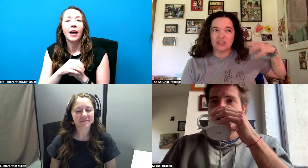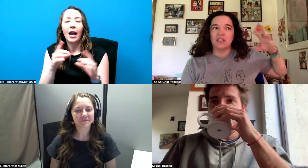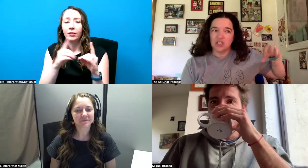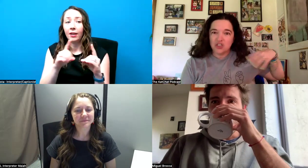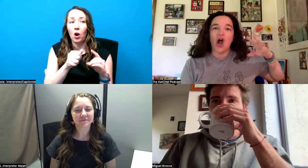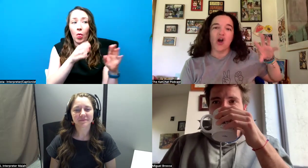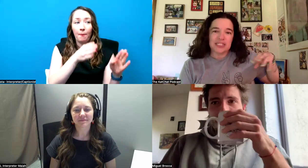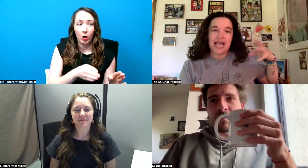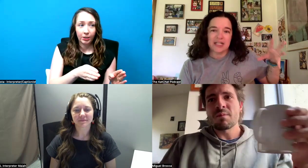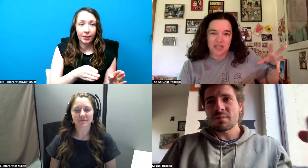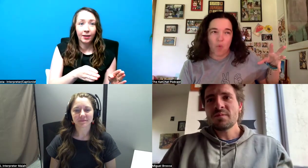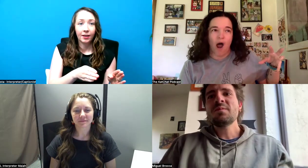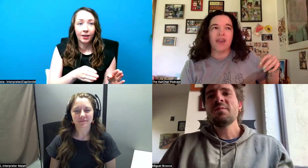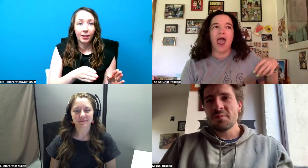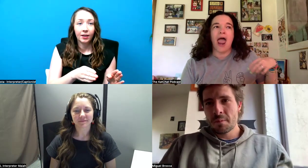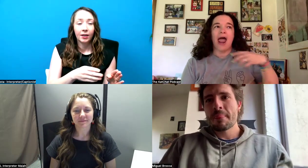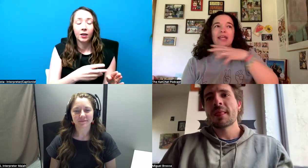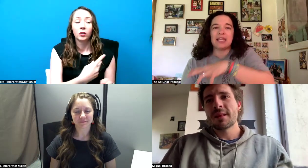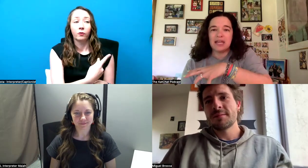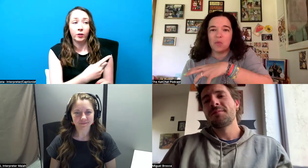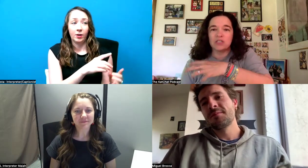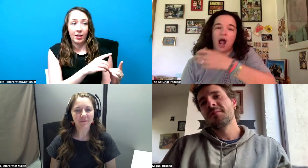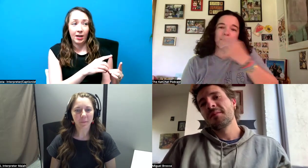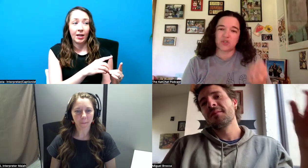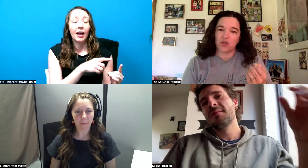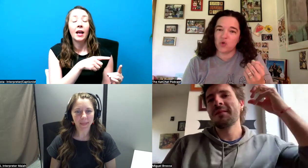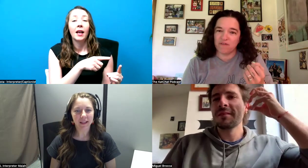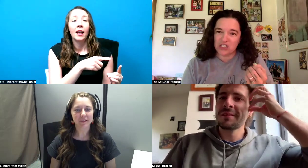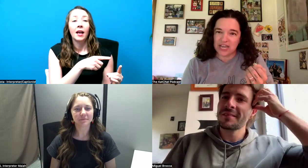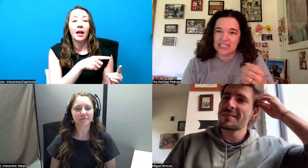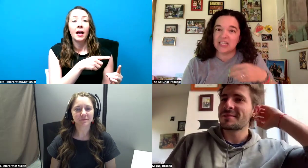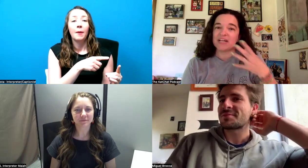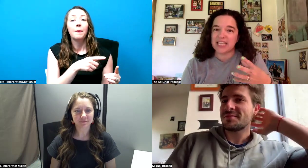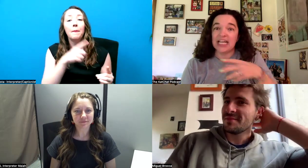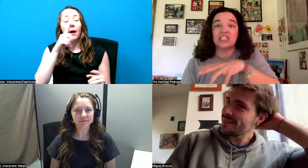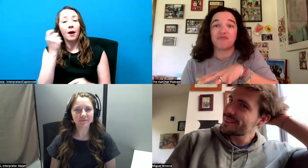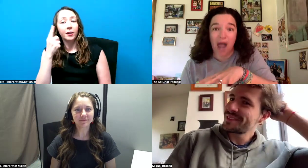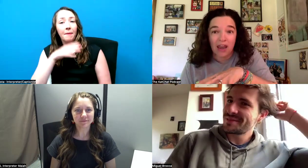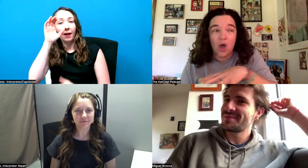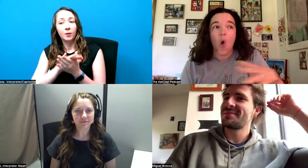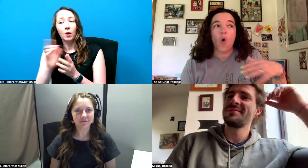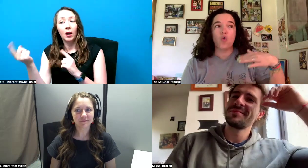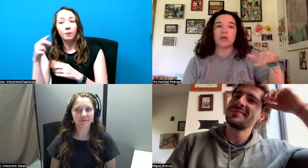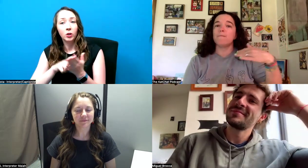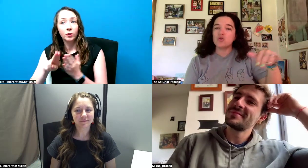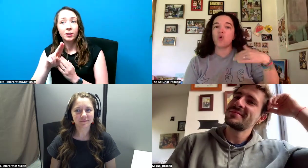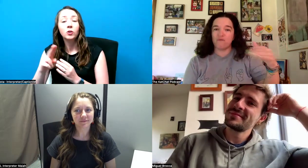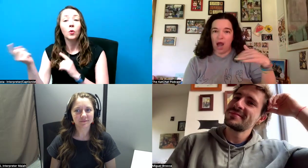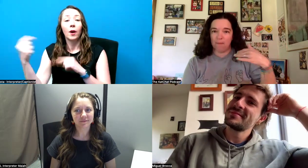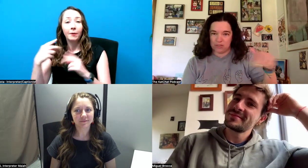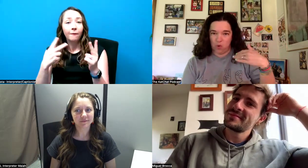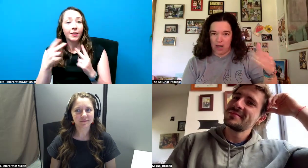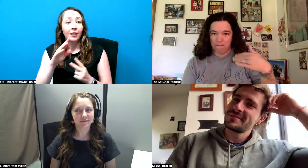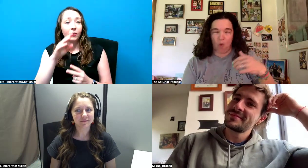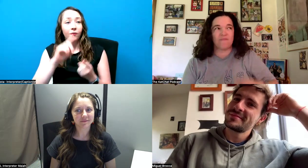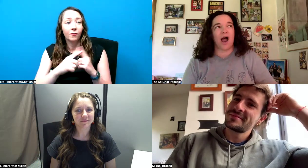someone, just started to date someone, and he was coming to the university to visit his friend, who's a mutual